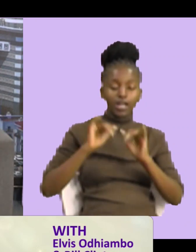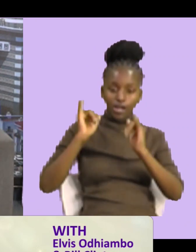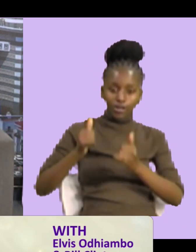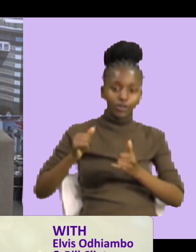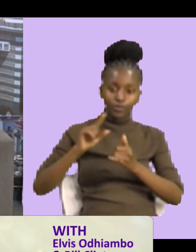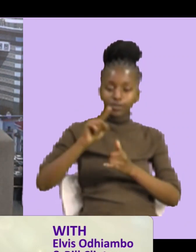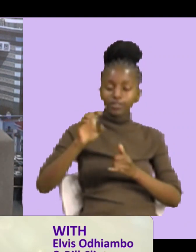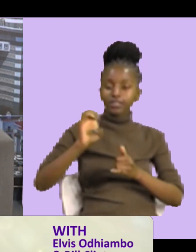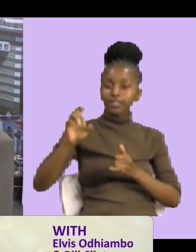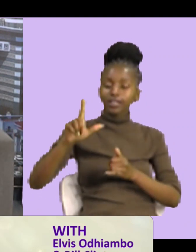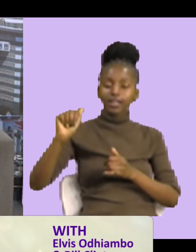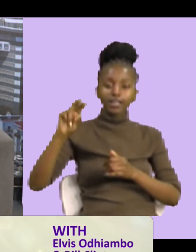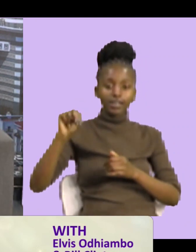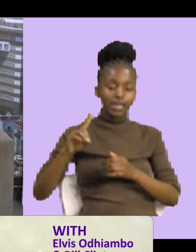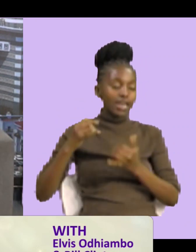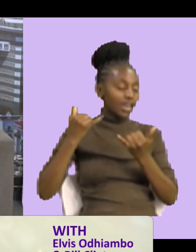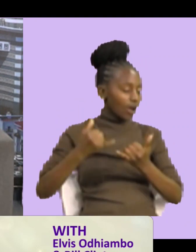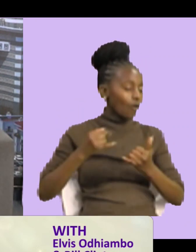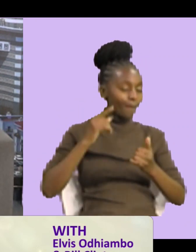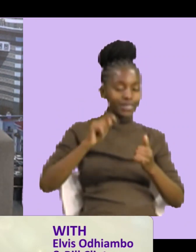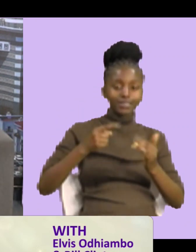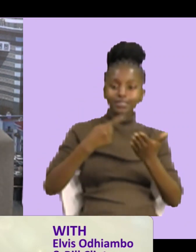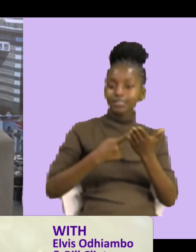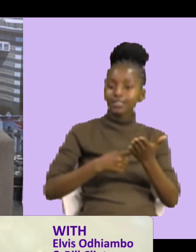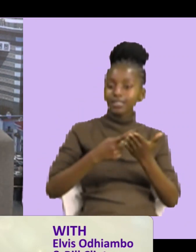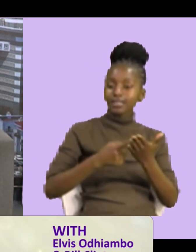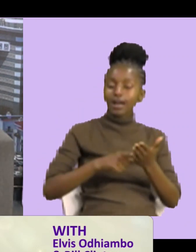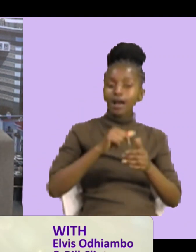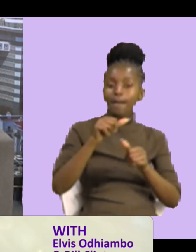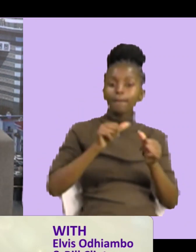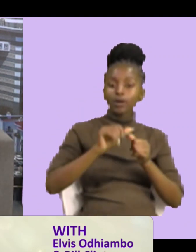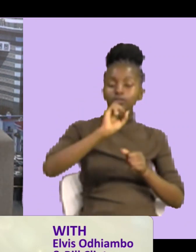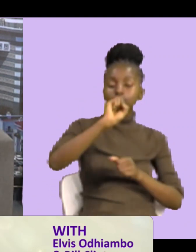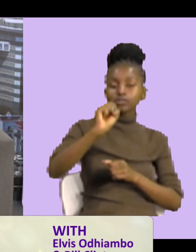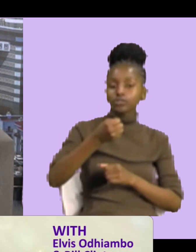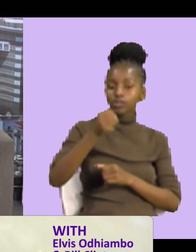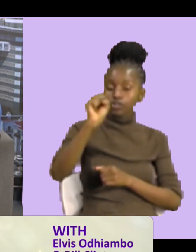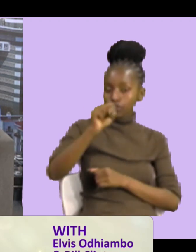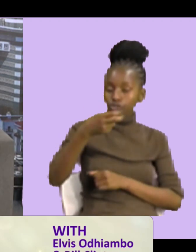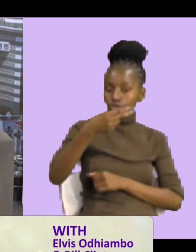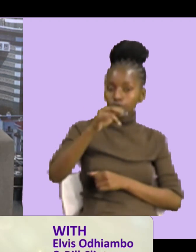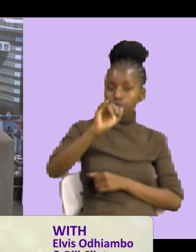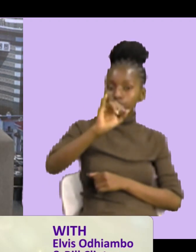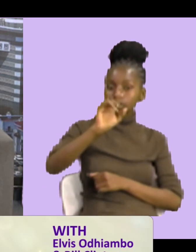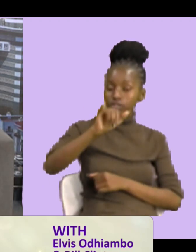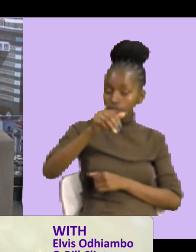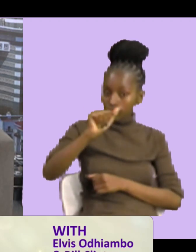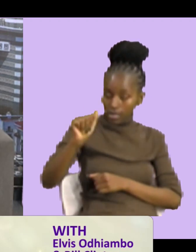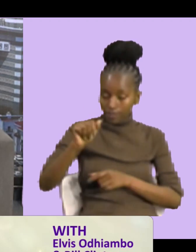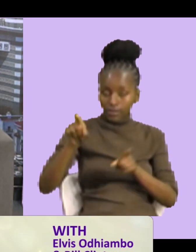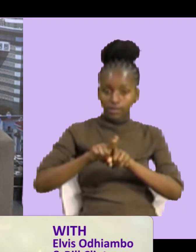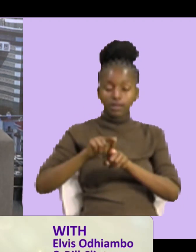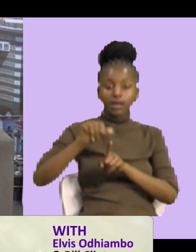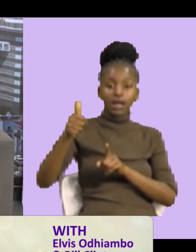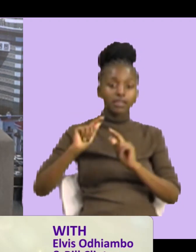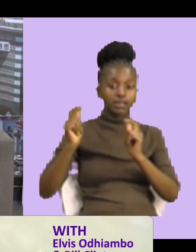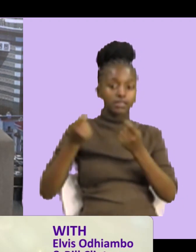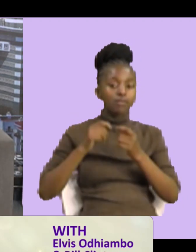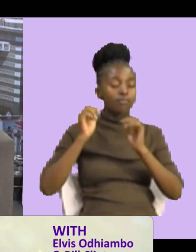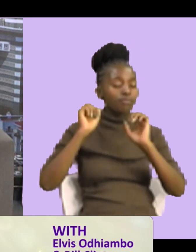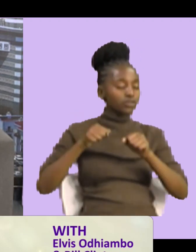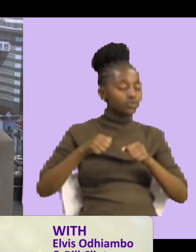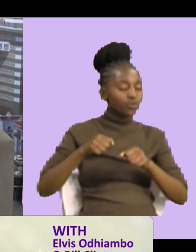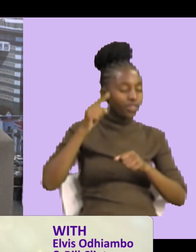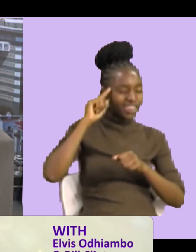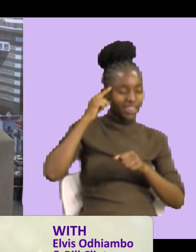rally between Shujaa or Morans. When you look at these particular groups, do you believe Kenya, we have a chance to try and win again?